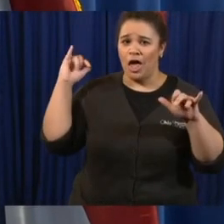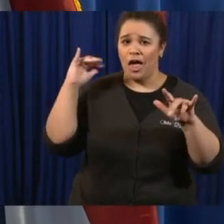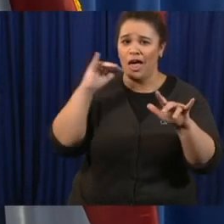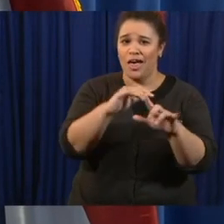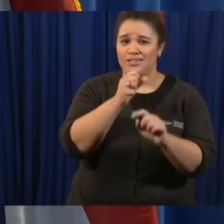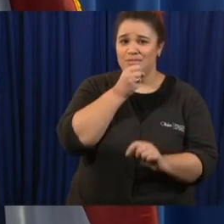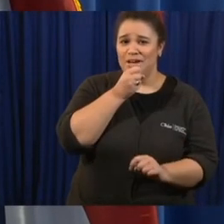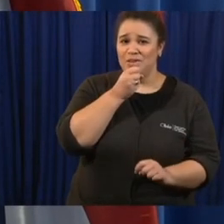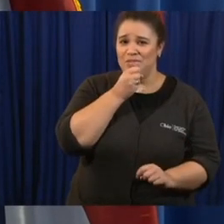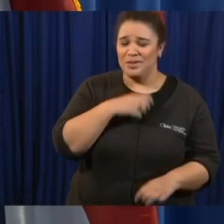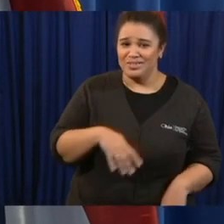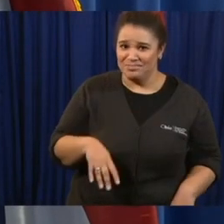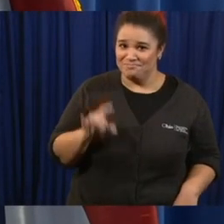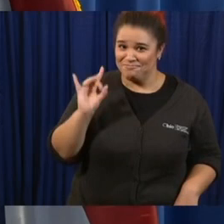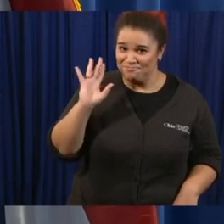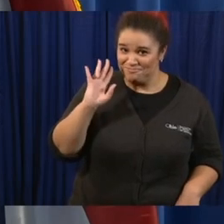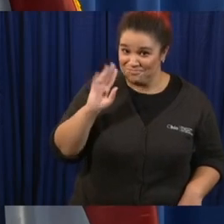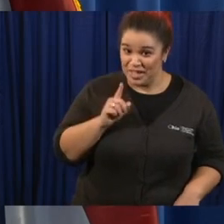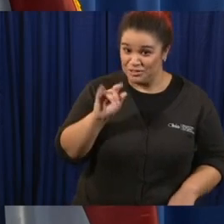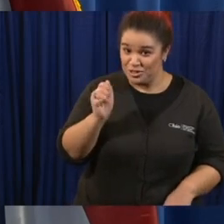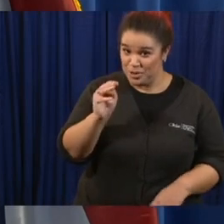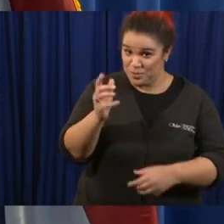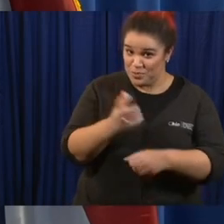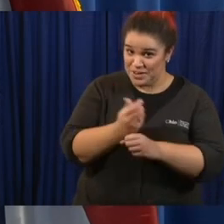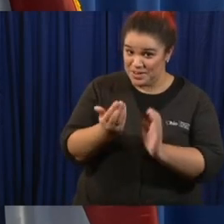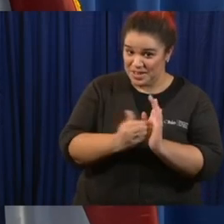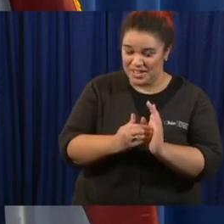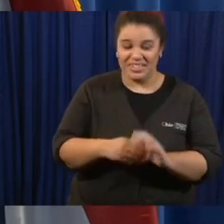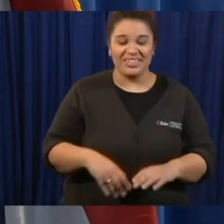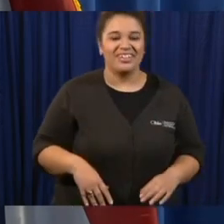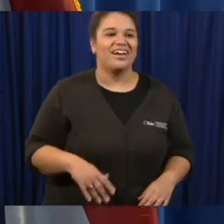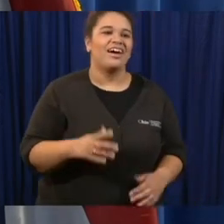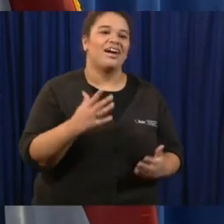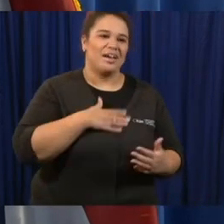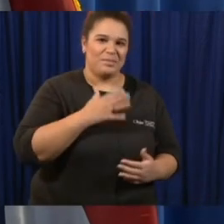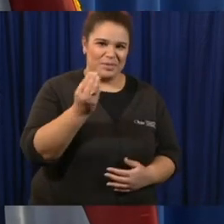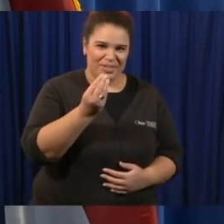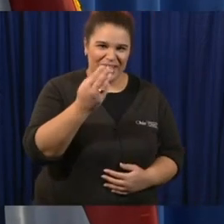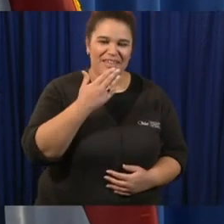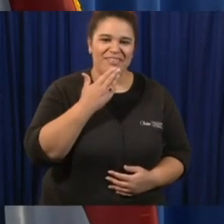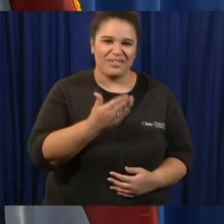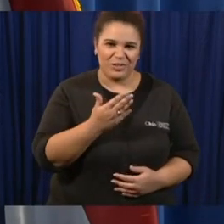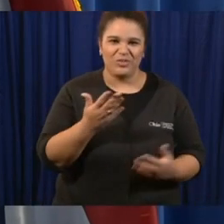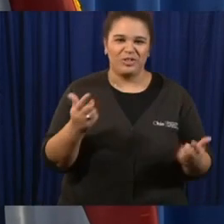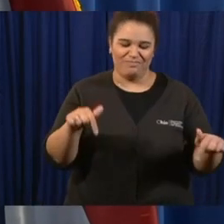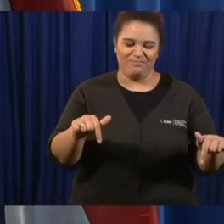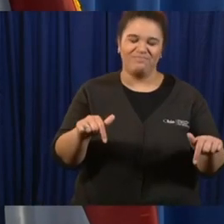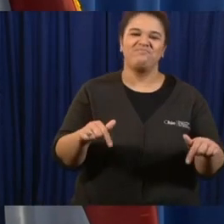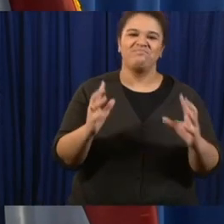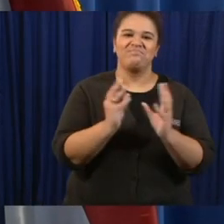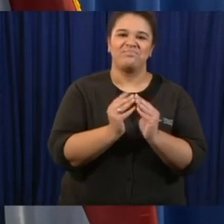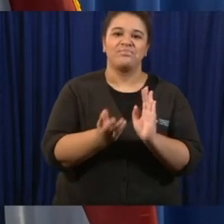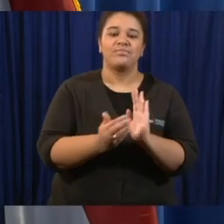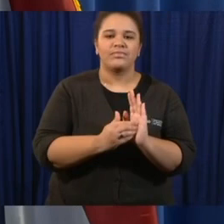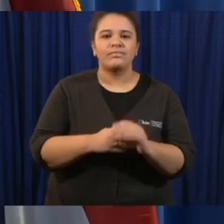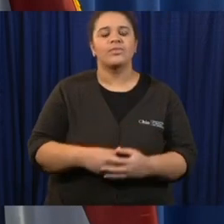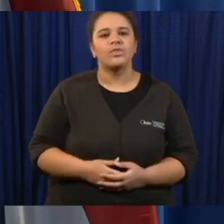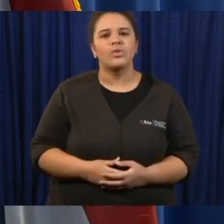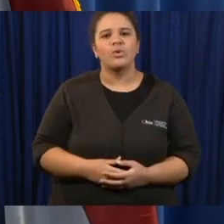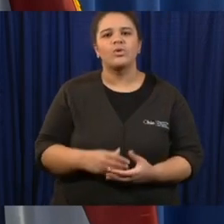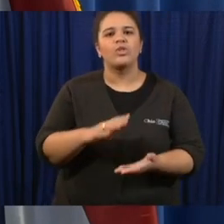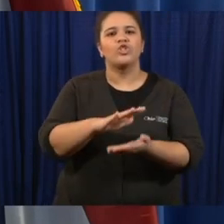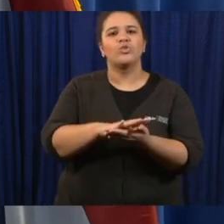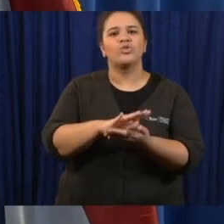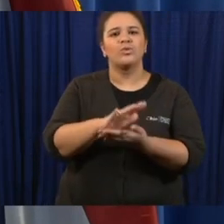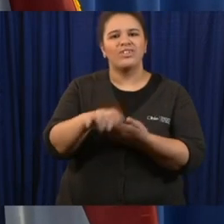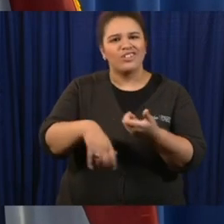Happy Monday. Looking ahead, what's your vision for the end of the school year? Kids will not be returning to the physical classroom, but what about all those